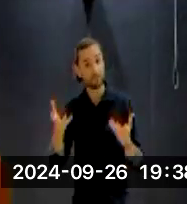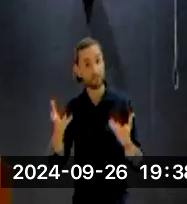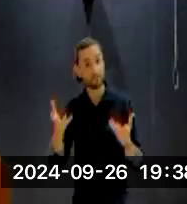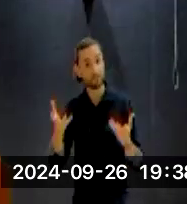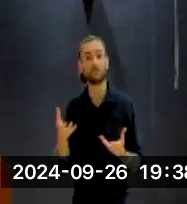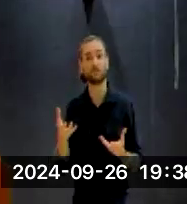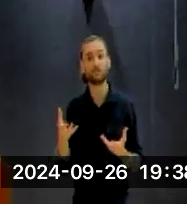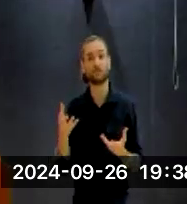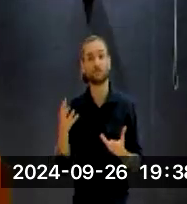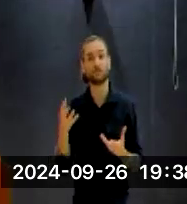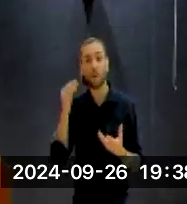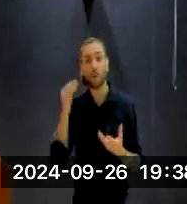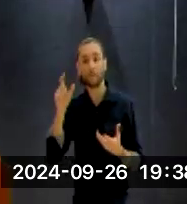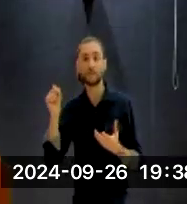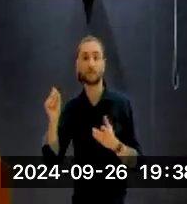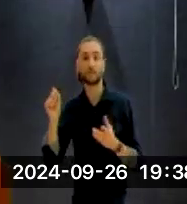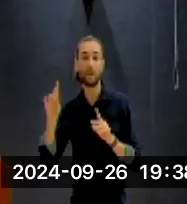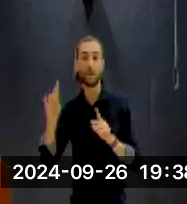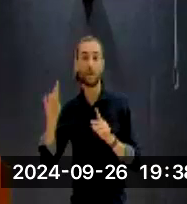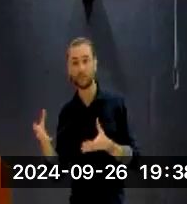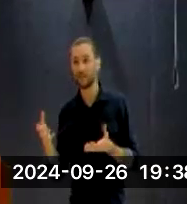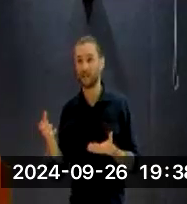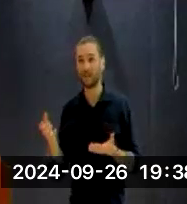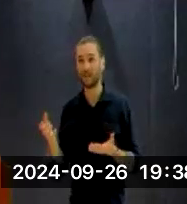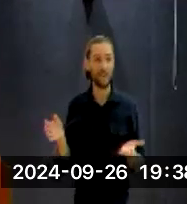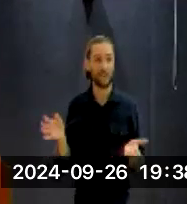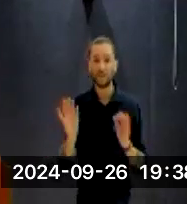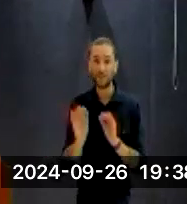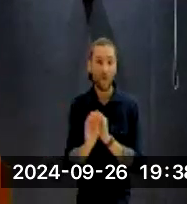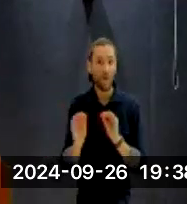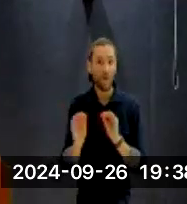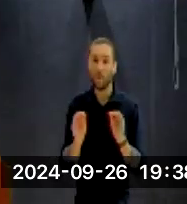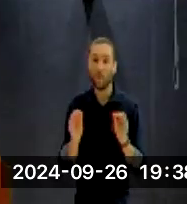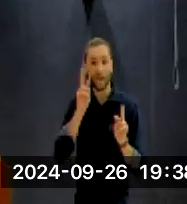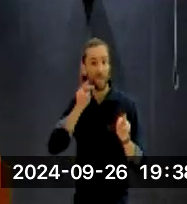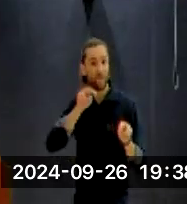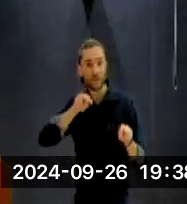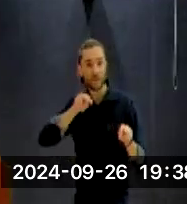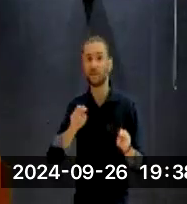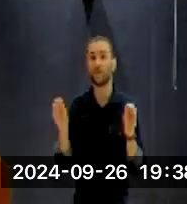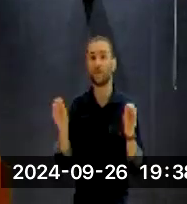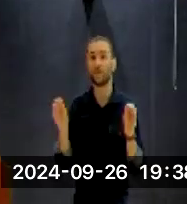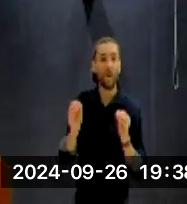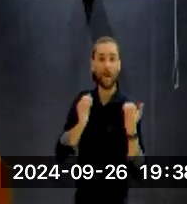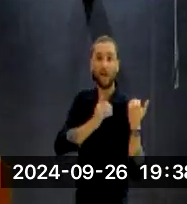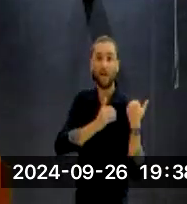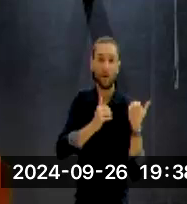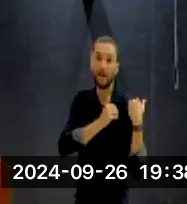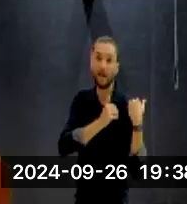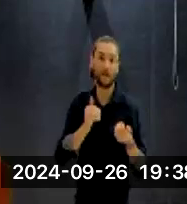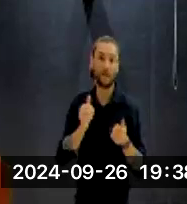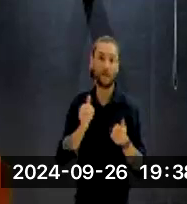homeless population. And there is zero enforcement or accountability of these new